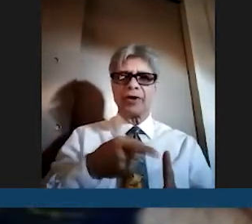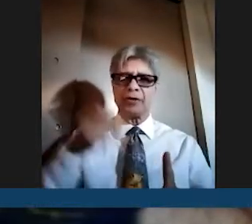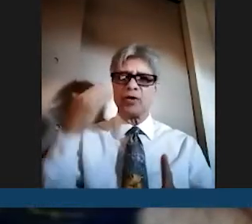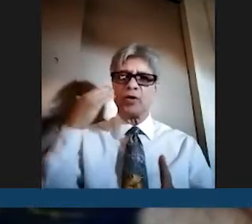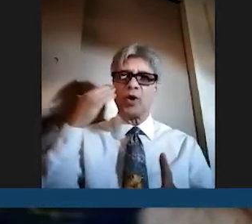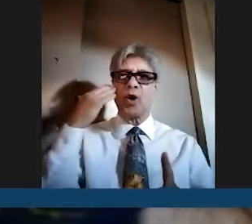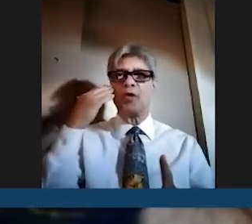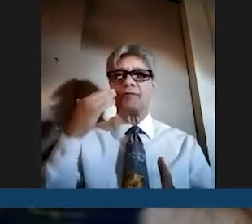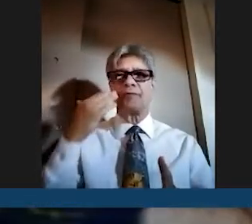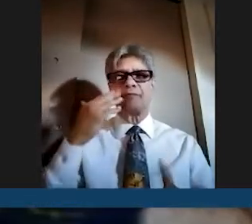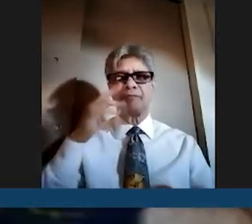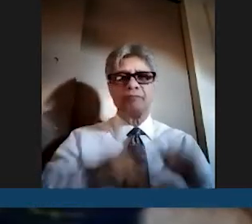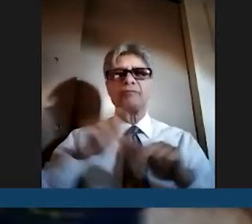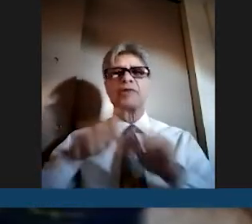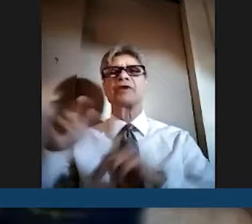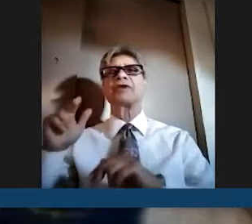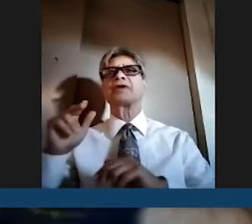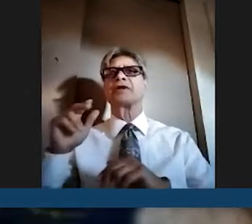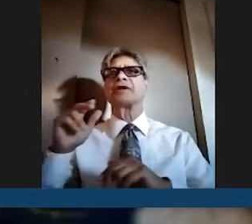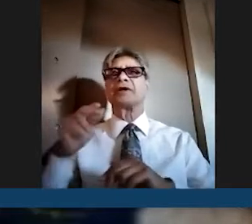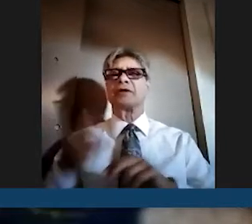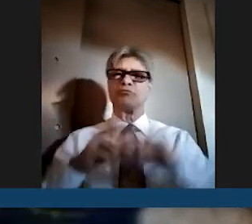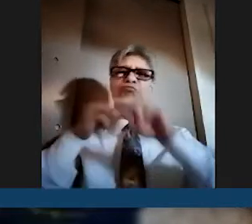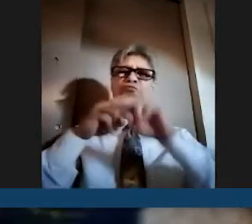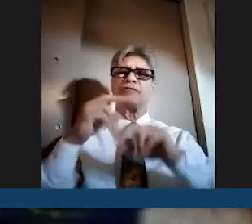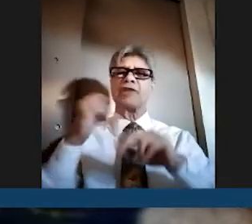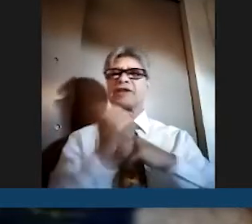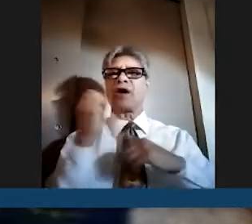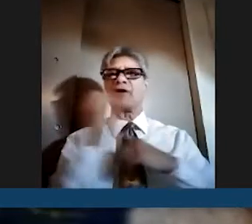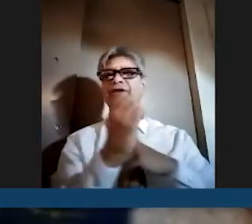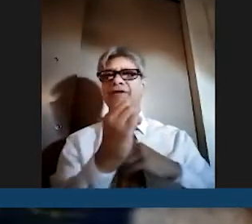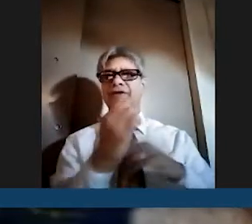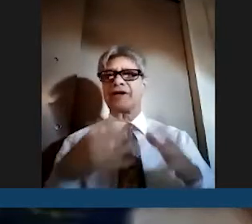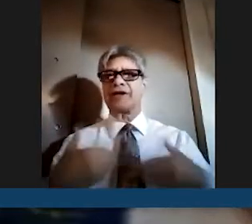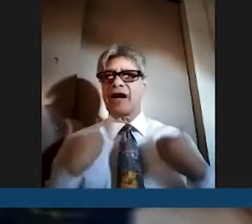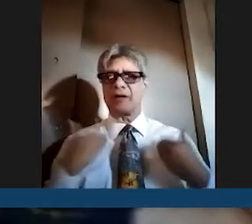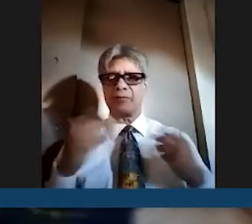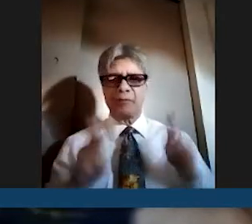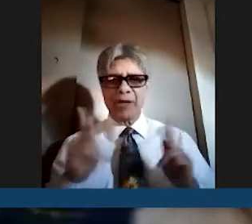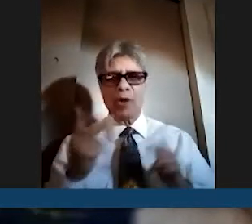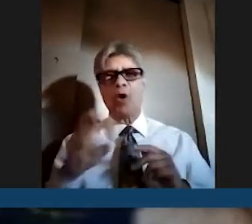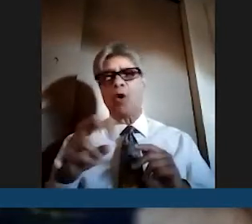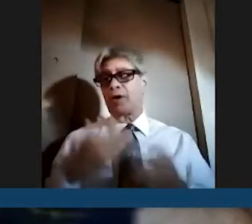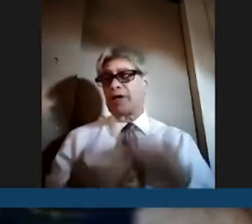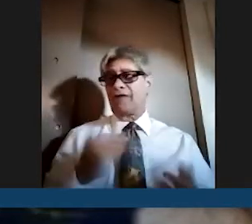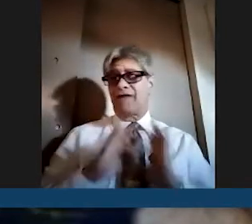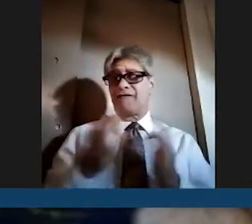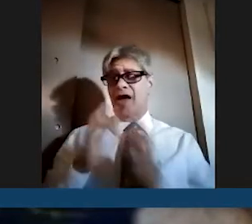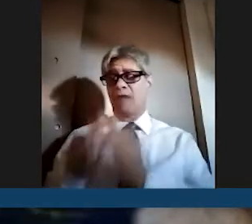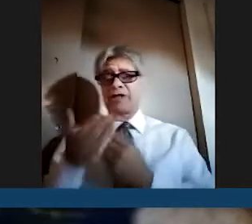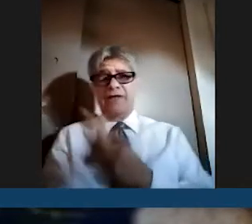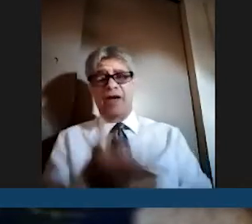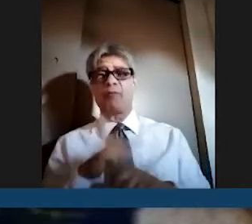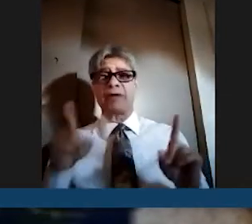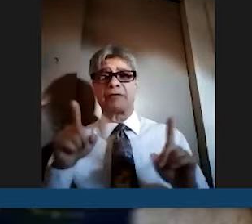building up Southeast Asian young people or even the families there. But at the same time, I was definitely growing up